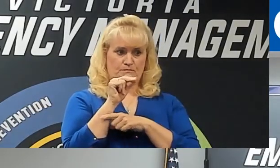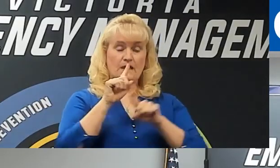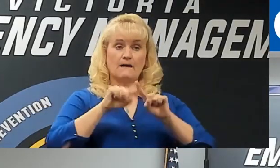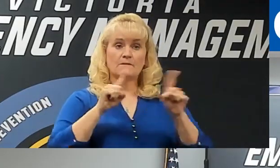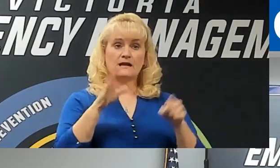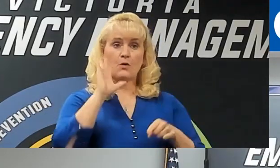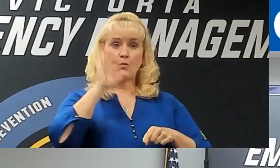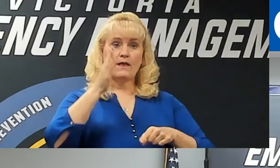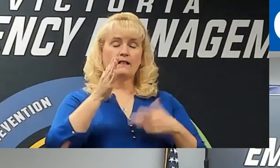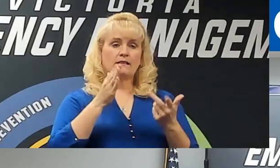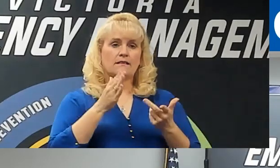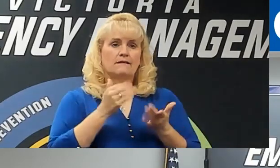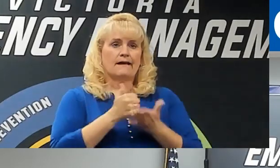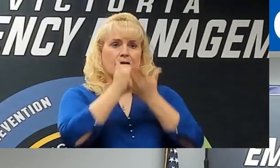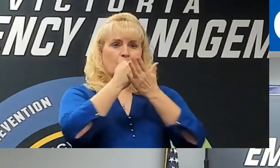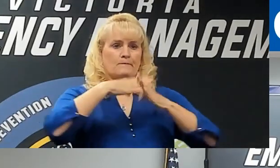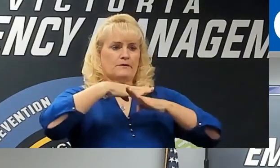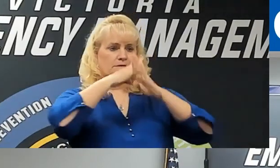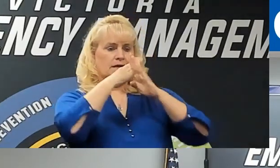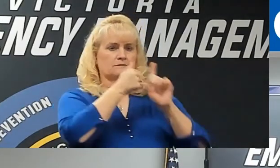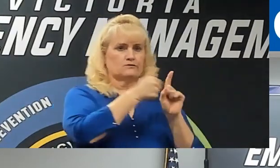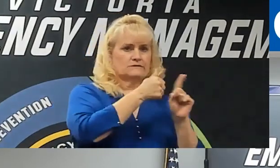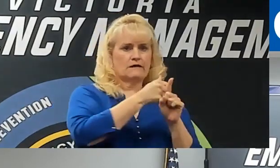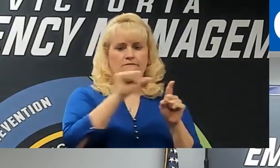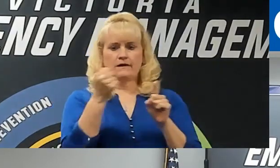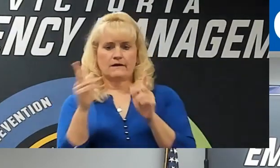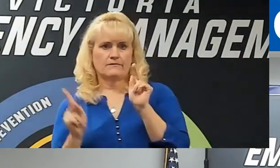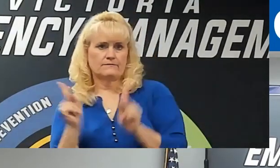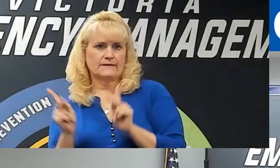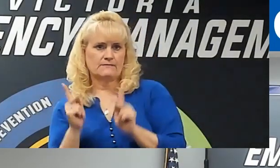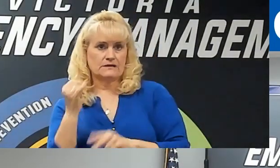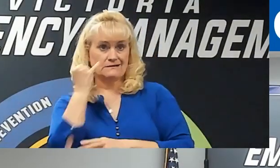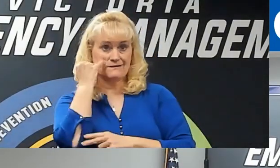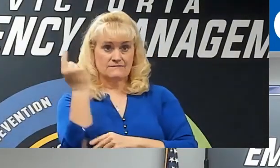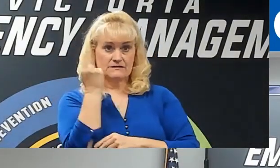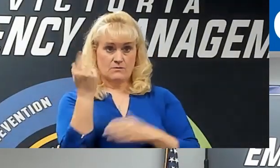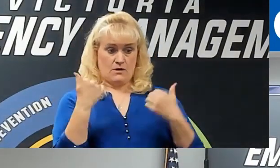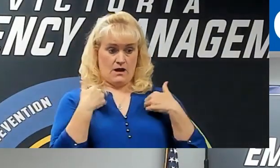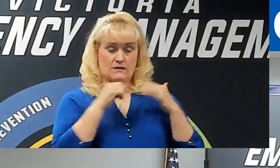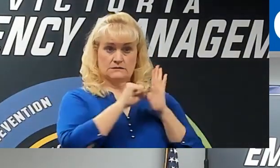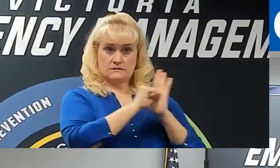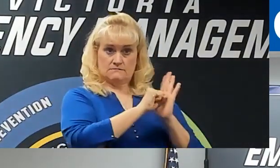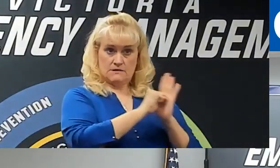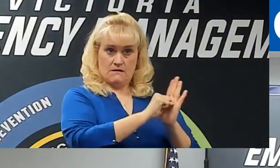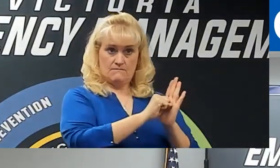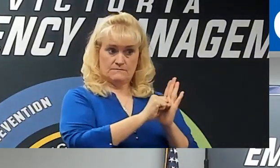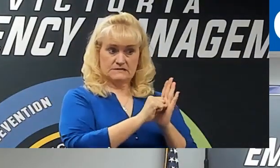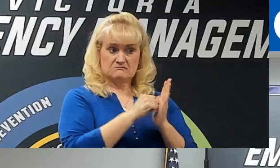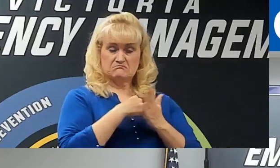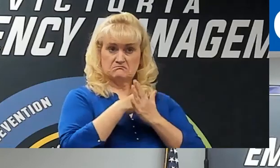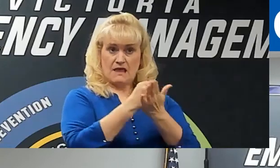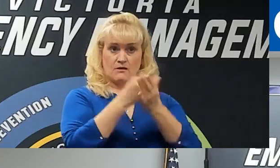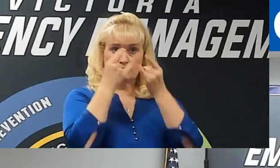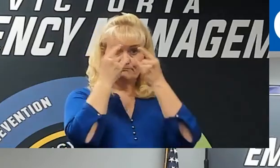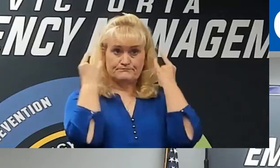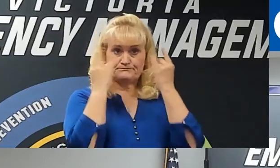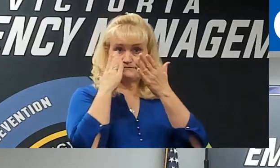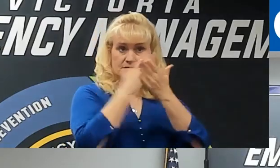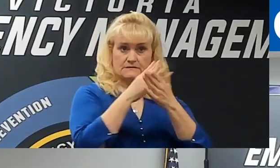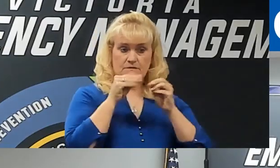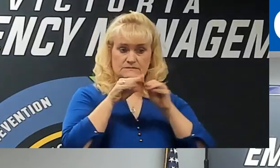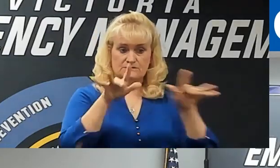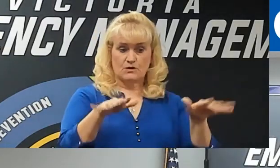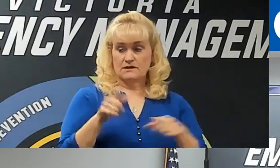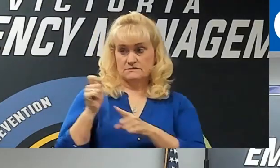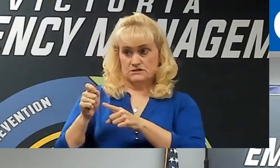and especially those who are asymptomatic and able to spread the disease, from doing so. As the judge alluded, many of the